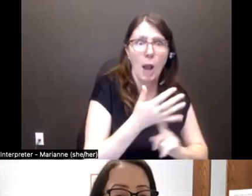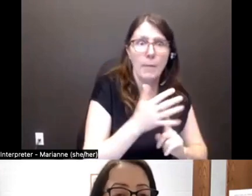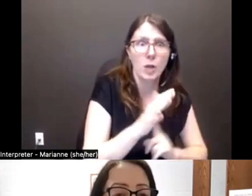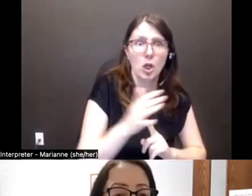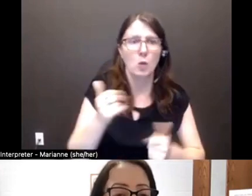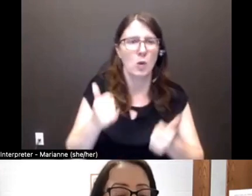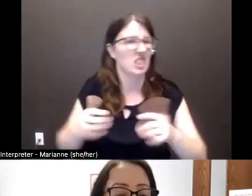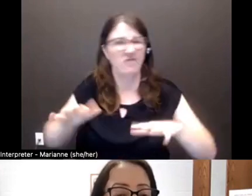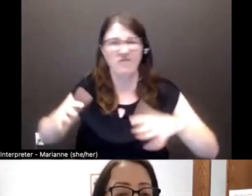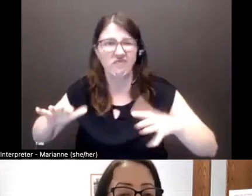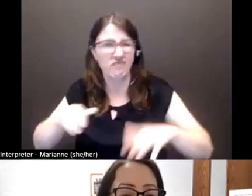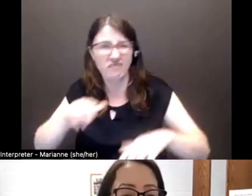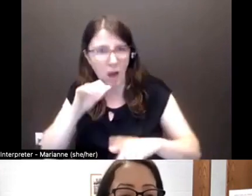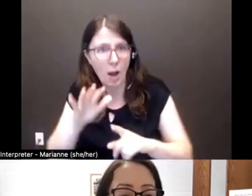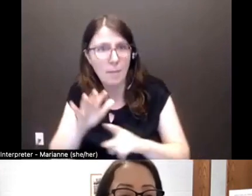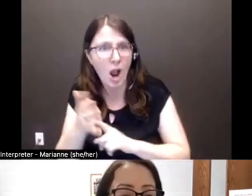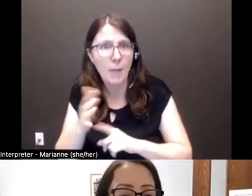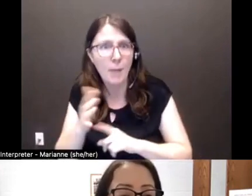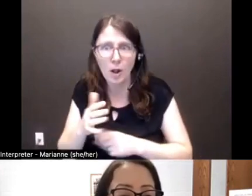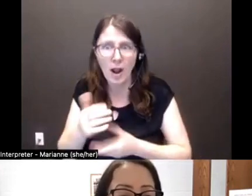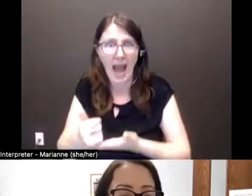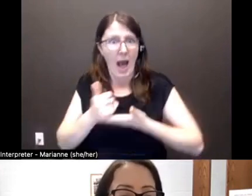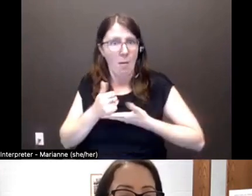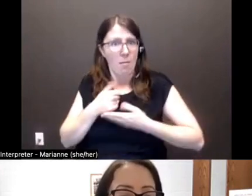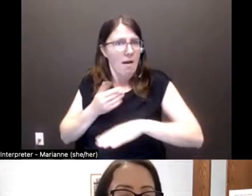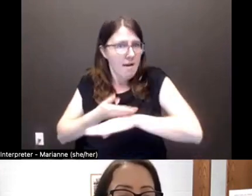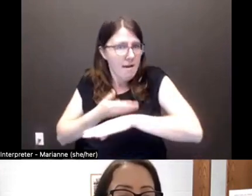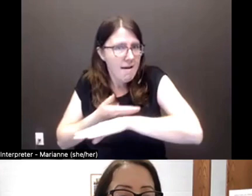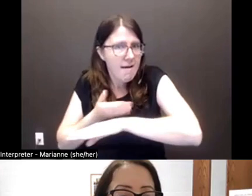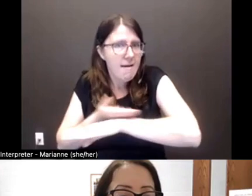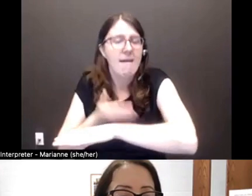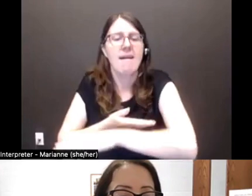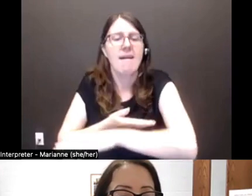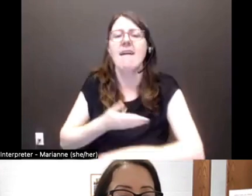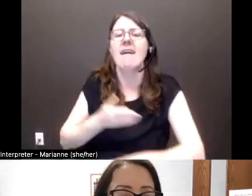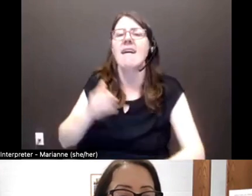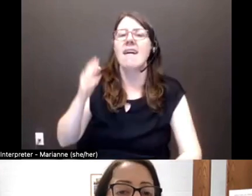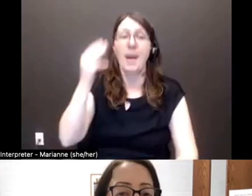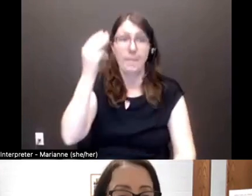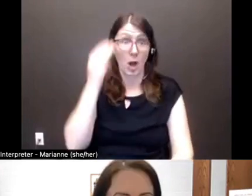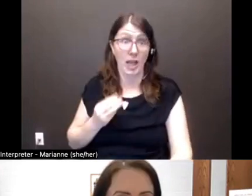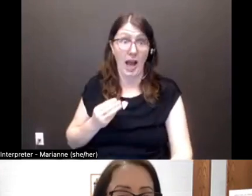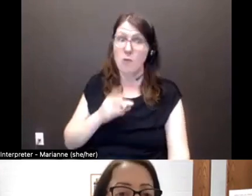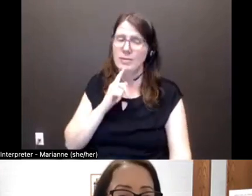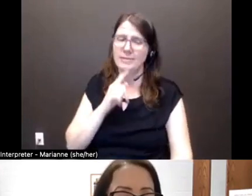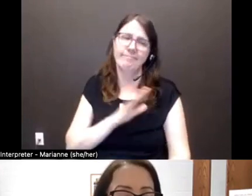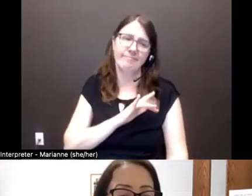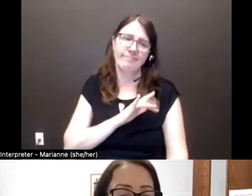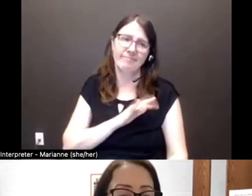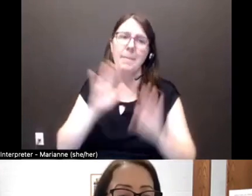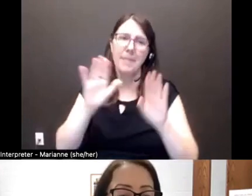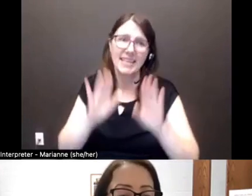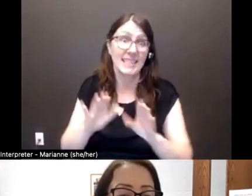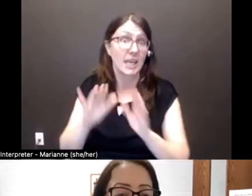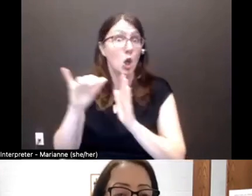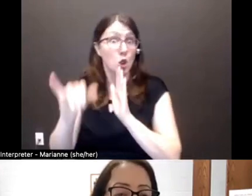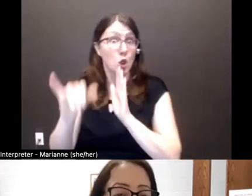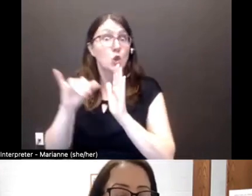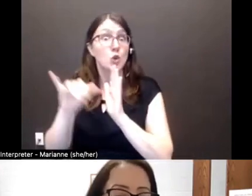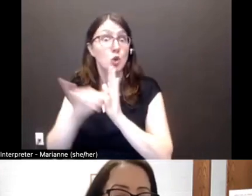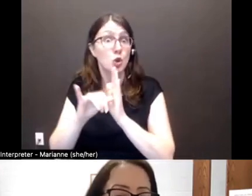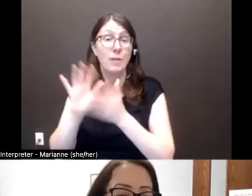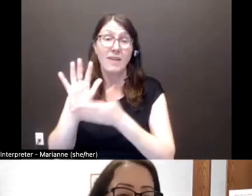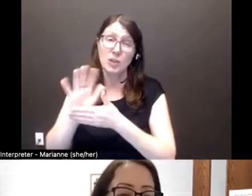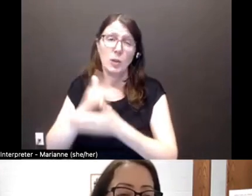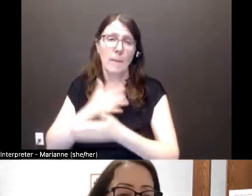Wow. That is really amazing. Thank you, Maxine. And you know, it's YouTube, a bit longer videos, a different learning curve, different tools.